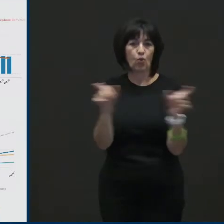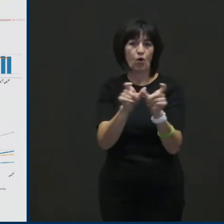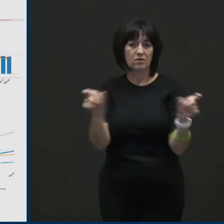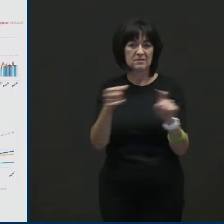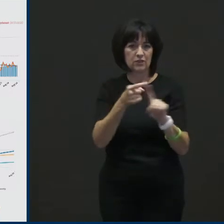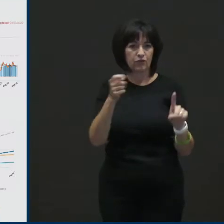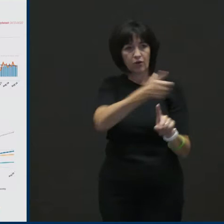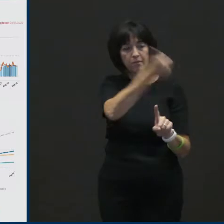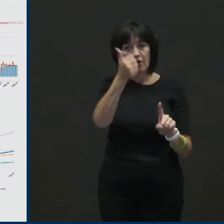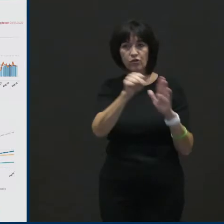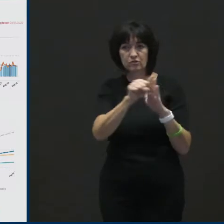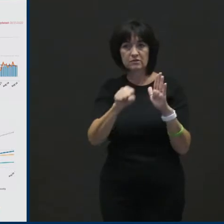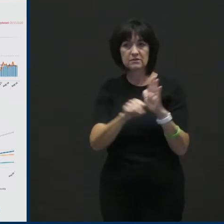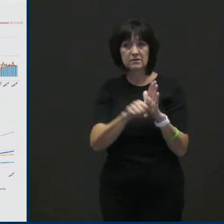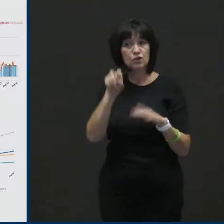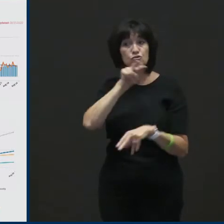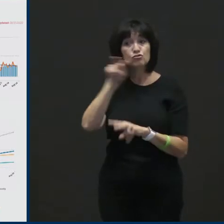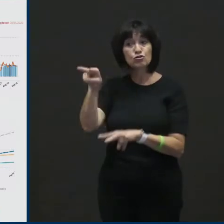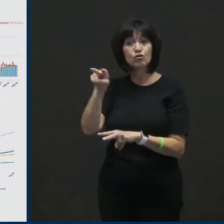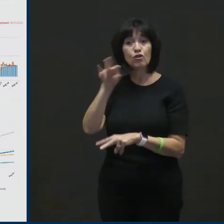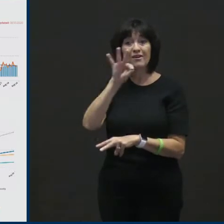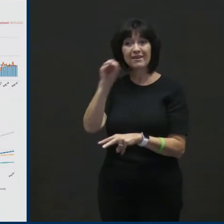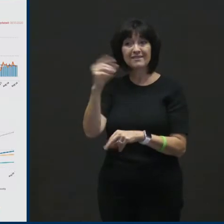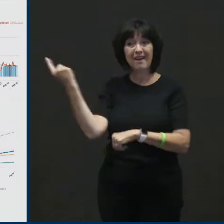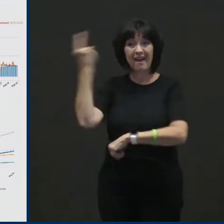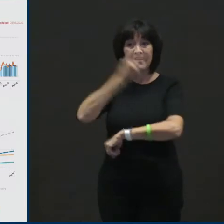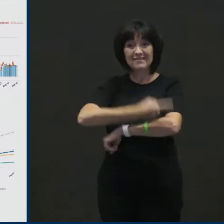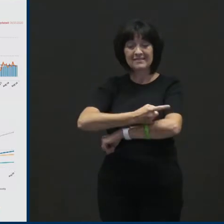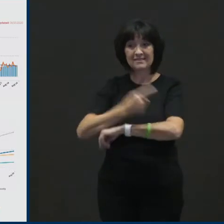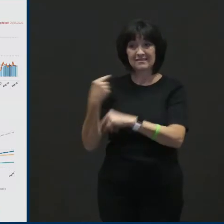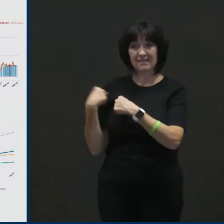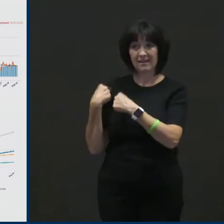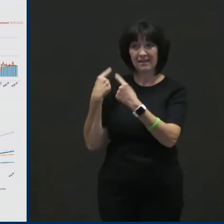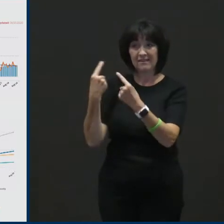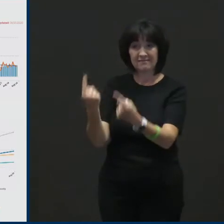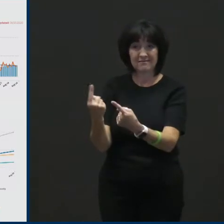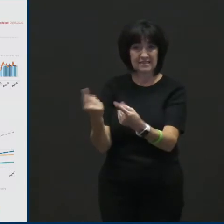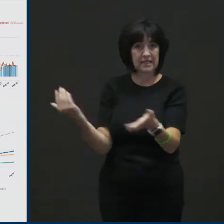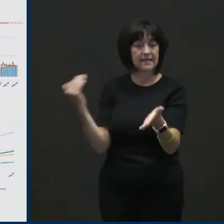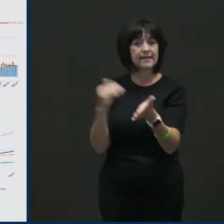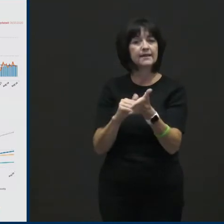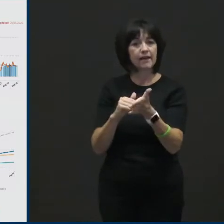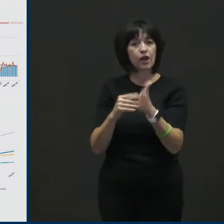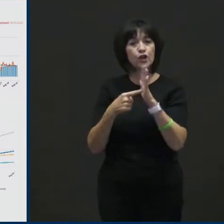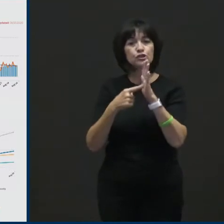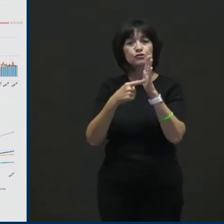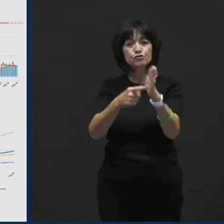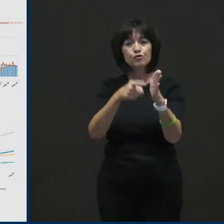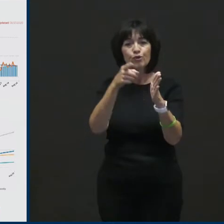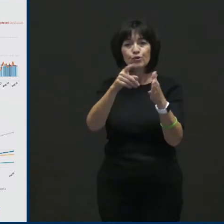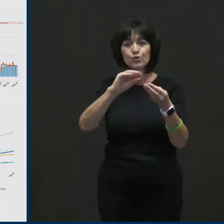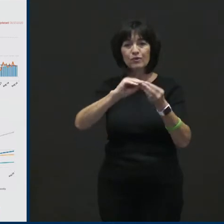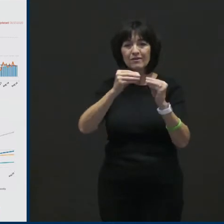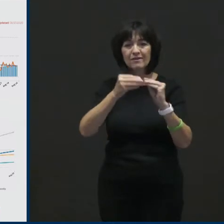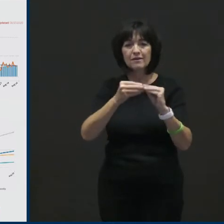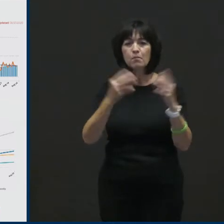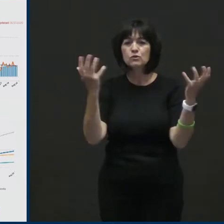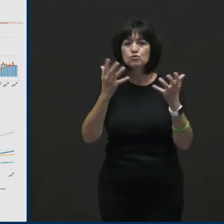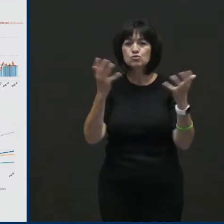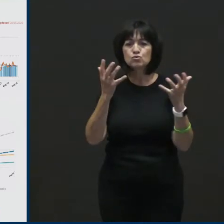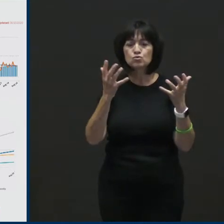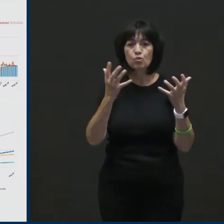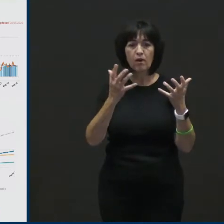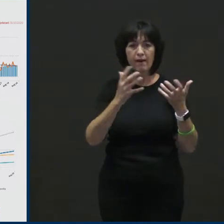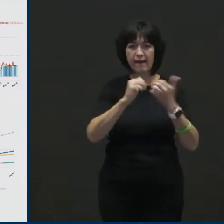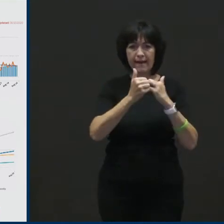at the 90-day view, again, it shows you a picture of the peak or the backside of the peak and then